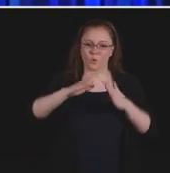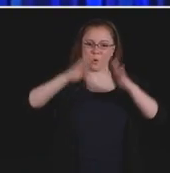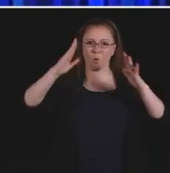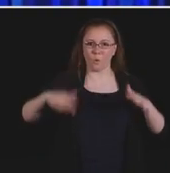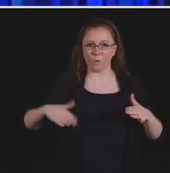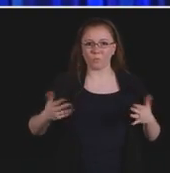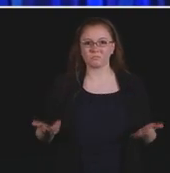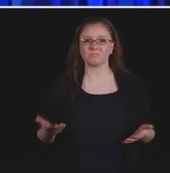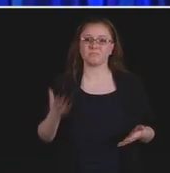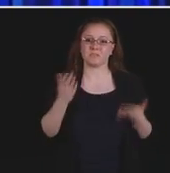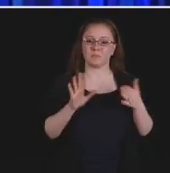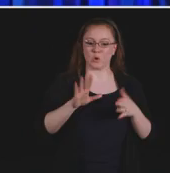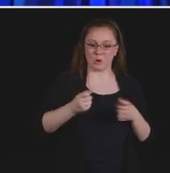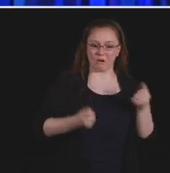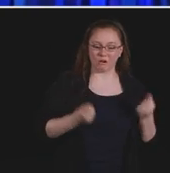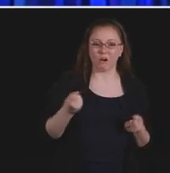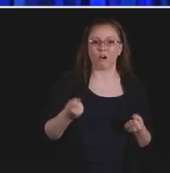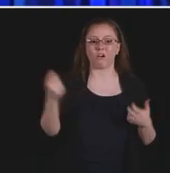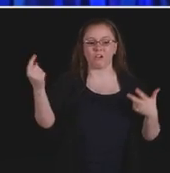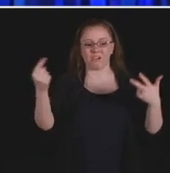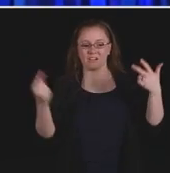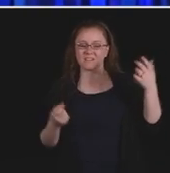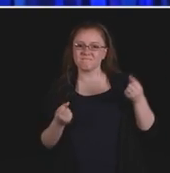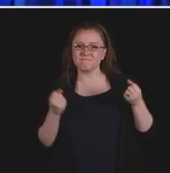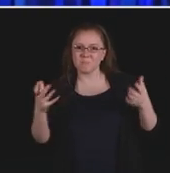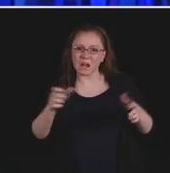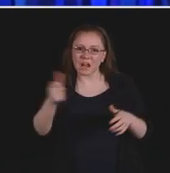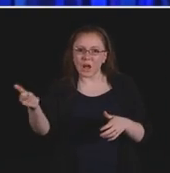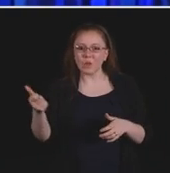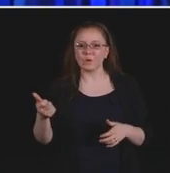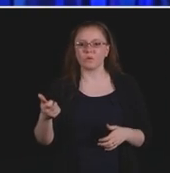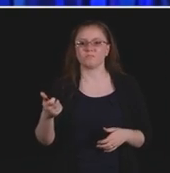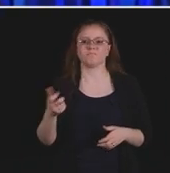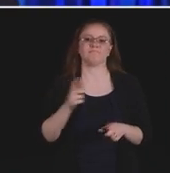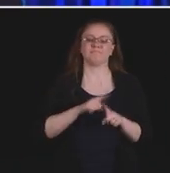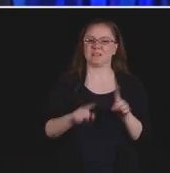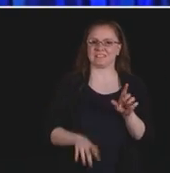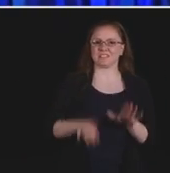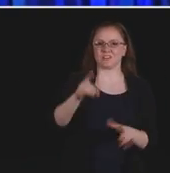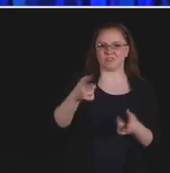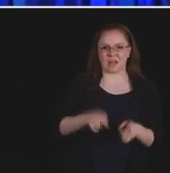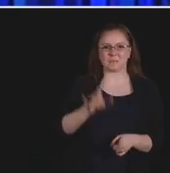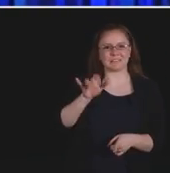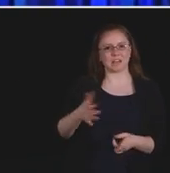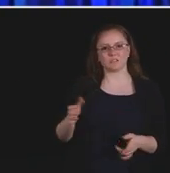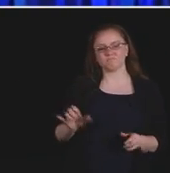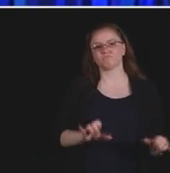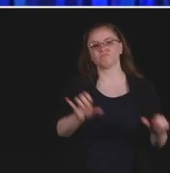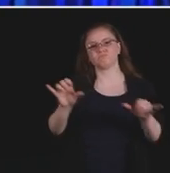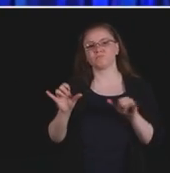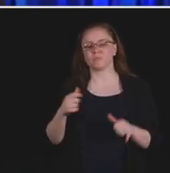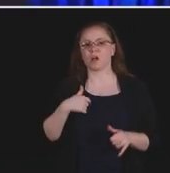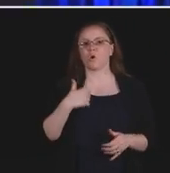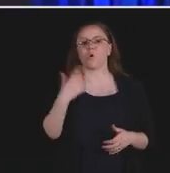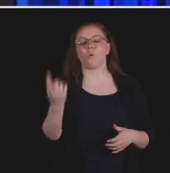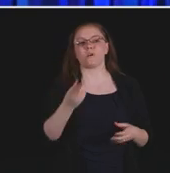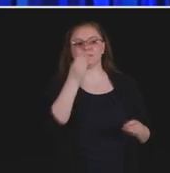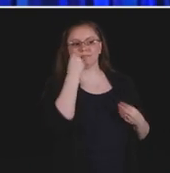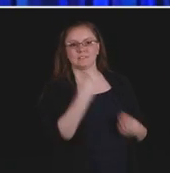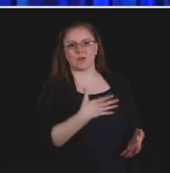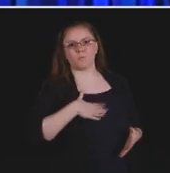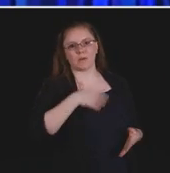I always tell my students, you have to be prepared for the expecting the unexpected. I always